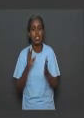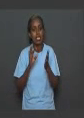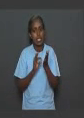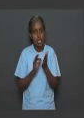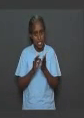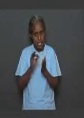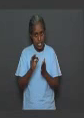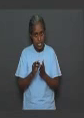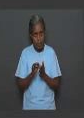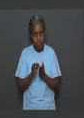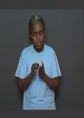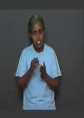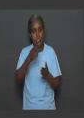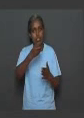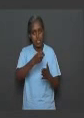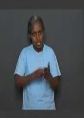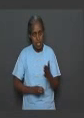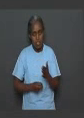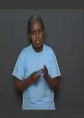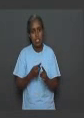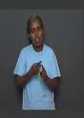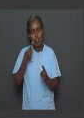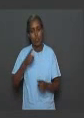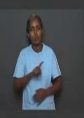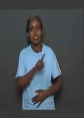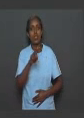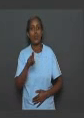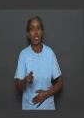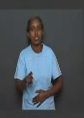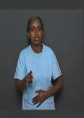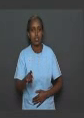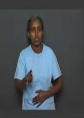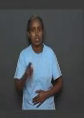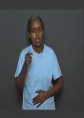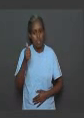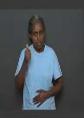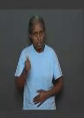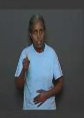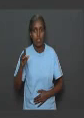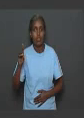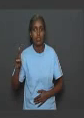number that results from the equation AD